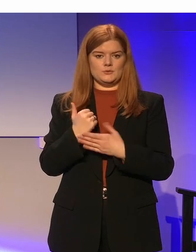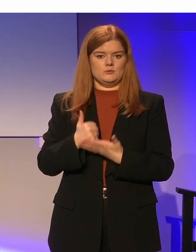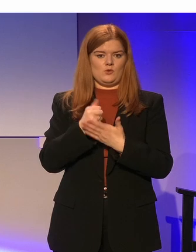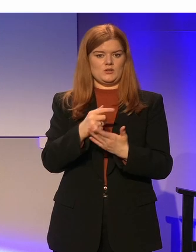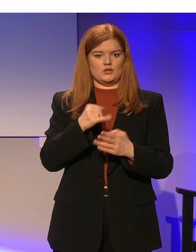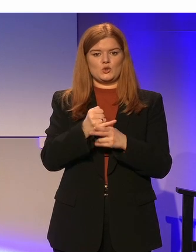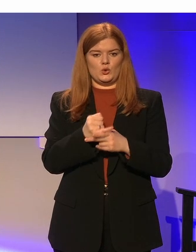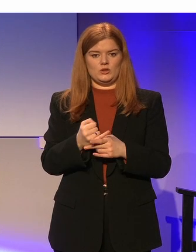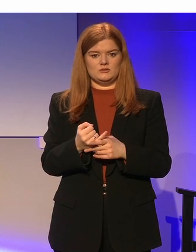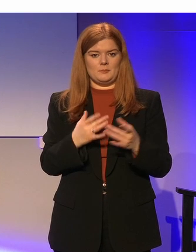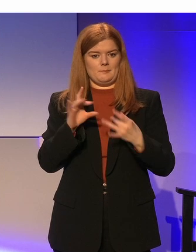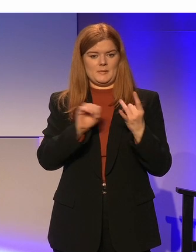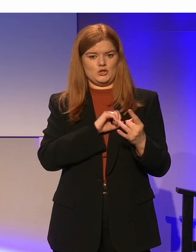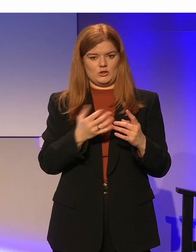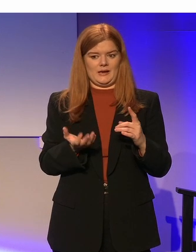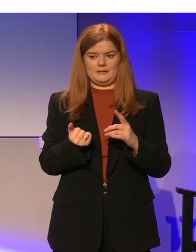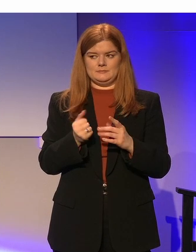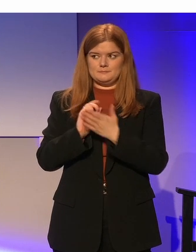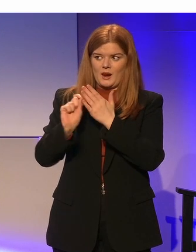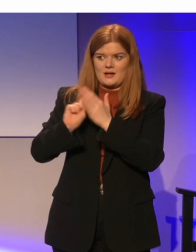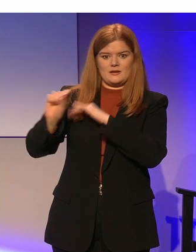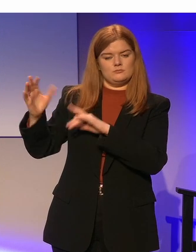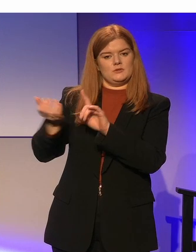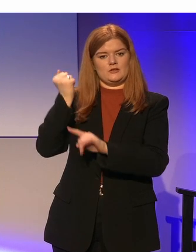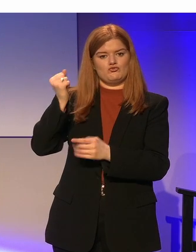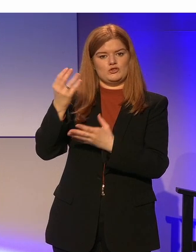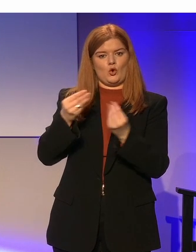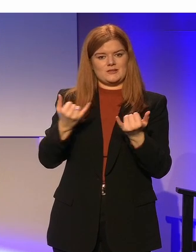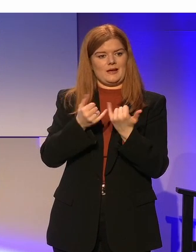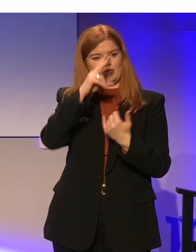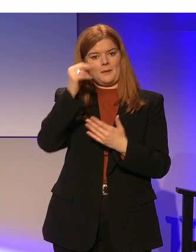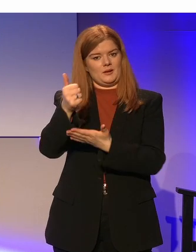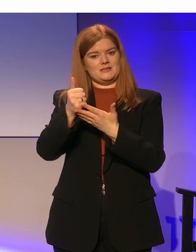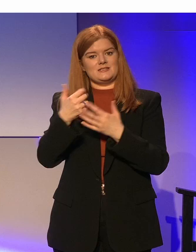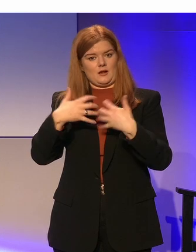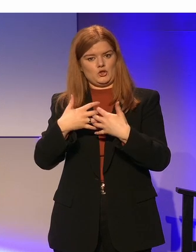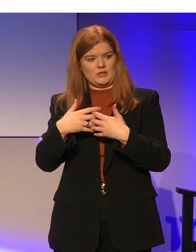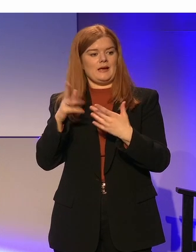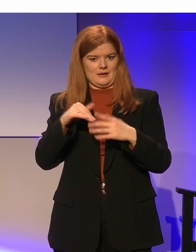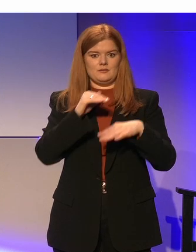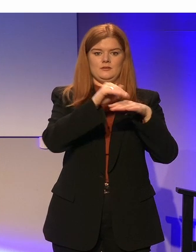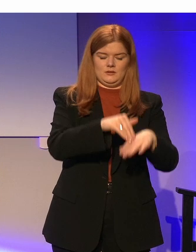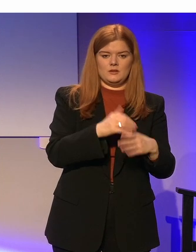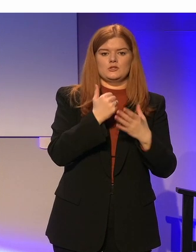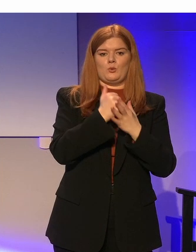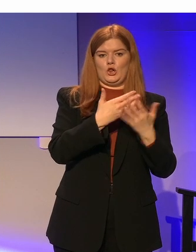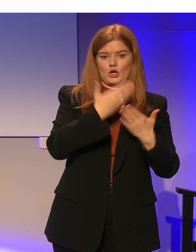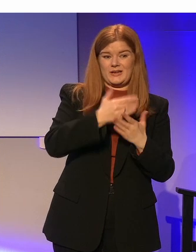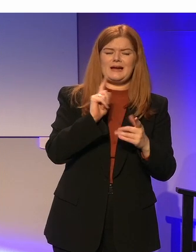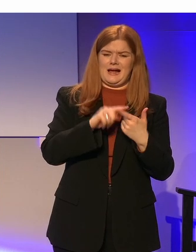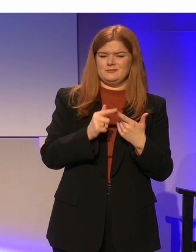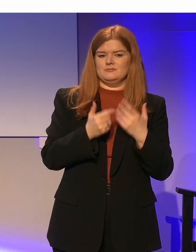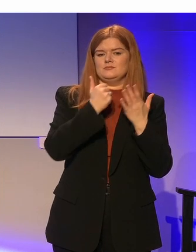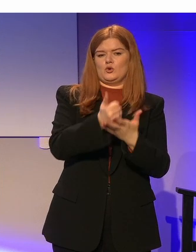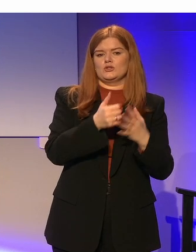supporting the school in securing resources such as assistive technology, which supports learning, but also supports